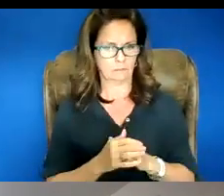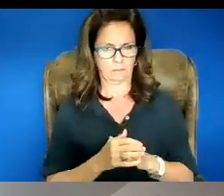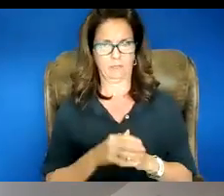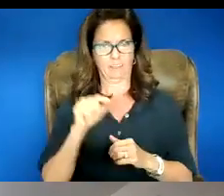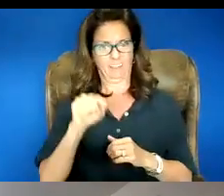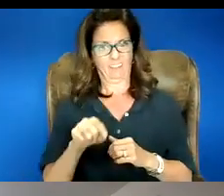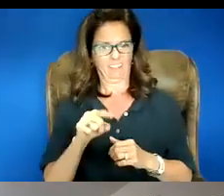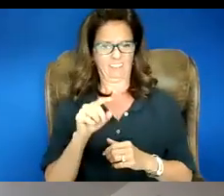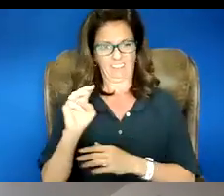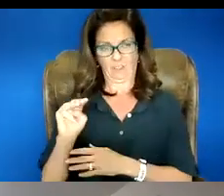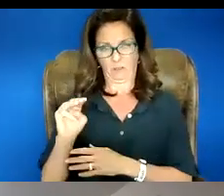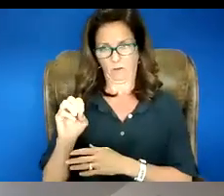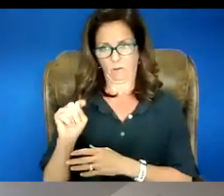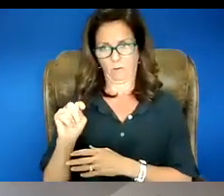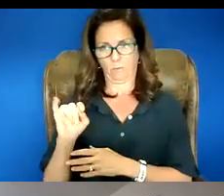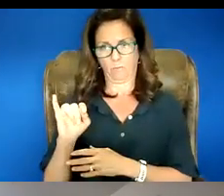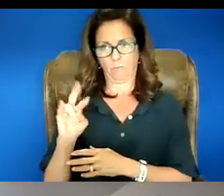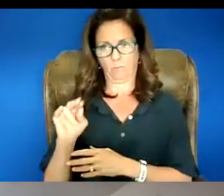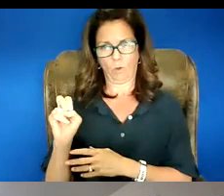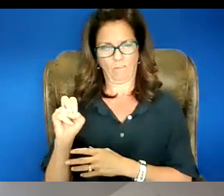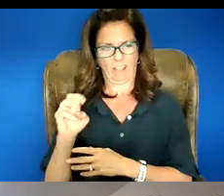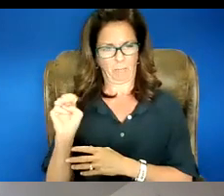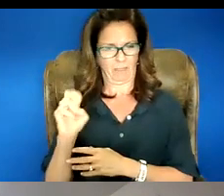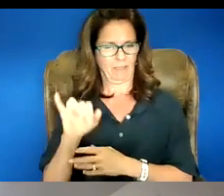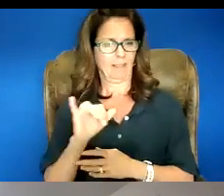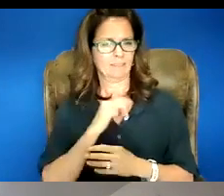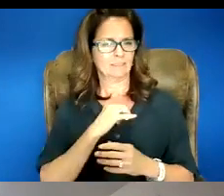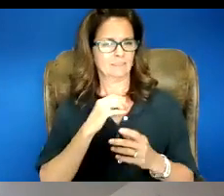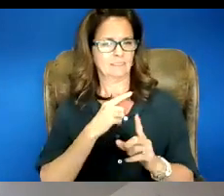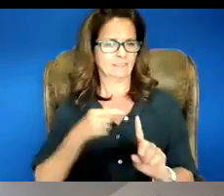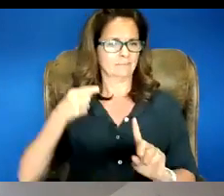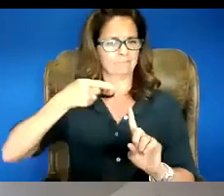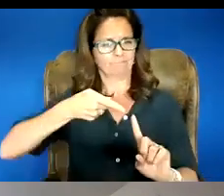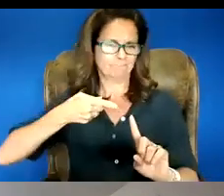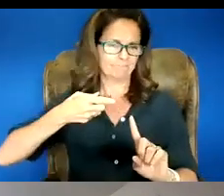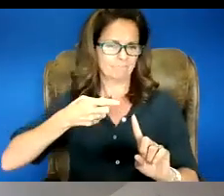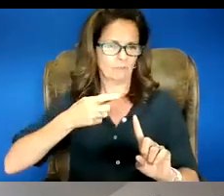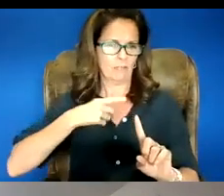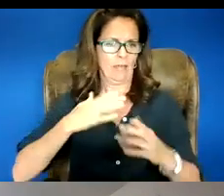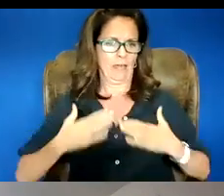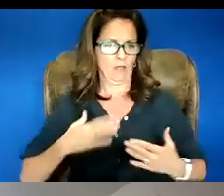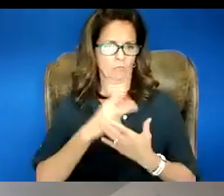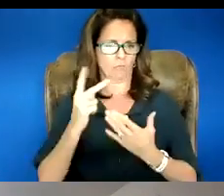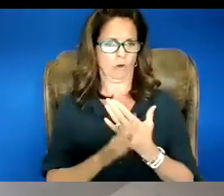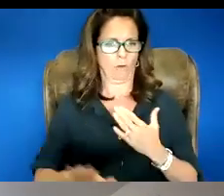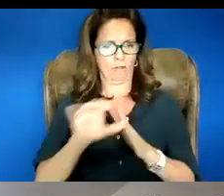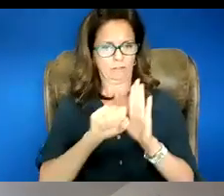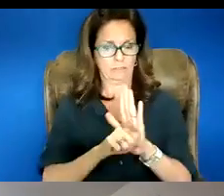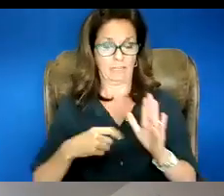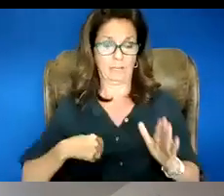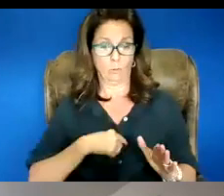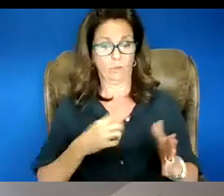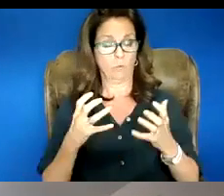improvement program throughout the state, and we want to reward you for your participation in that.